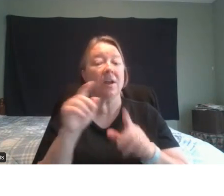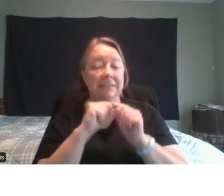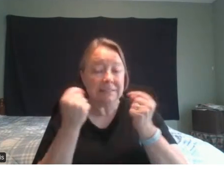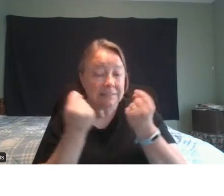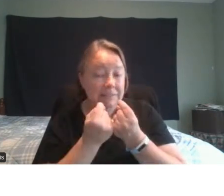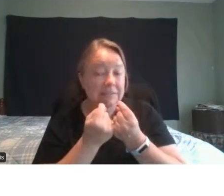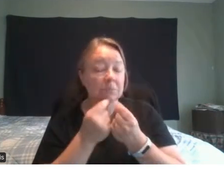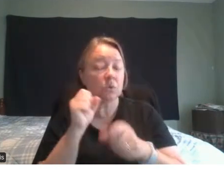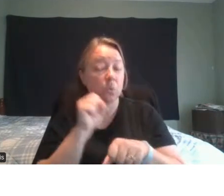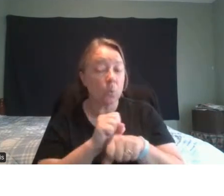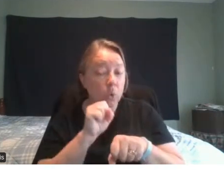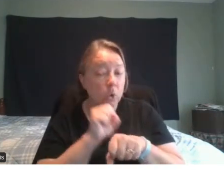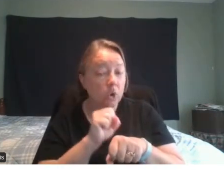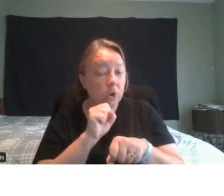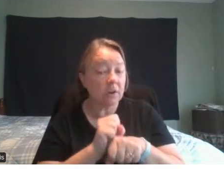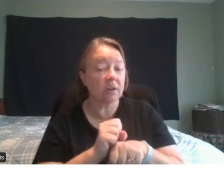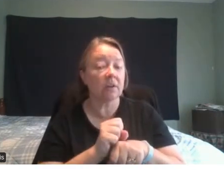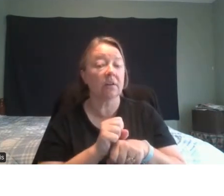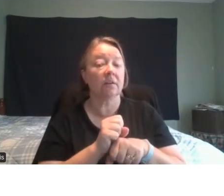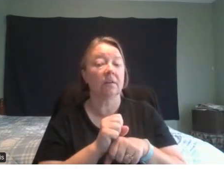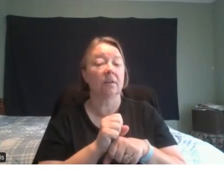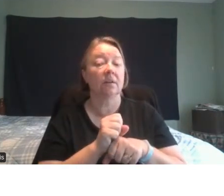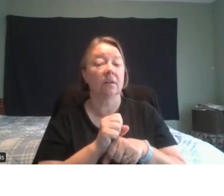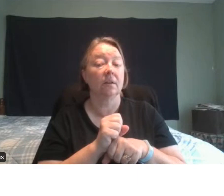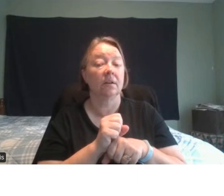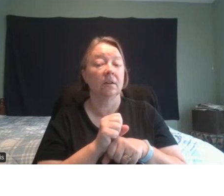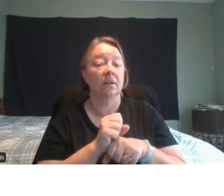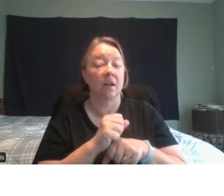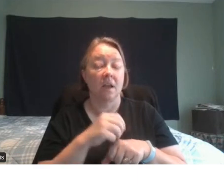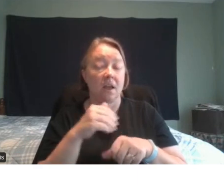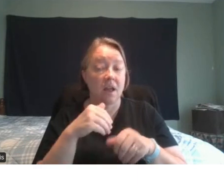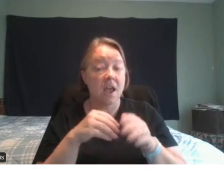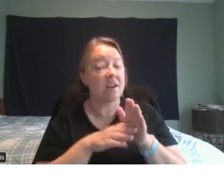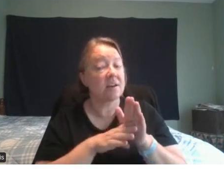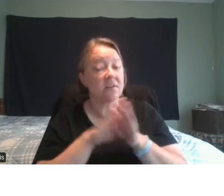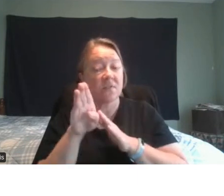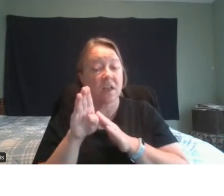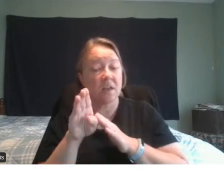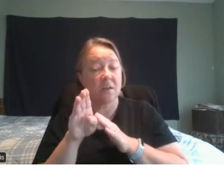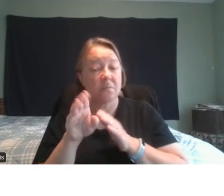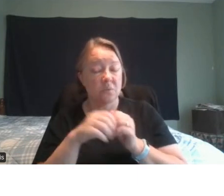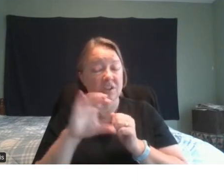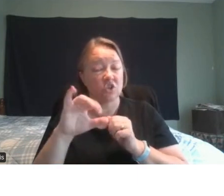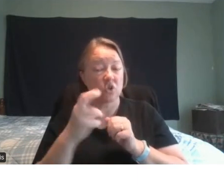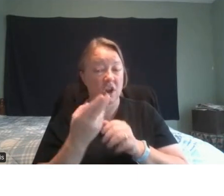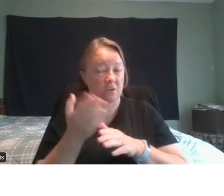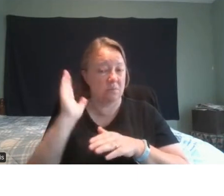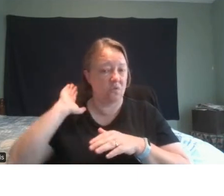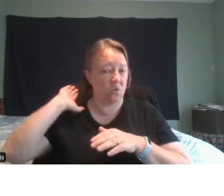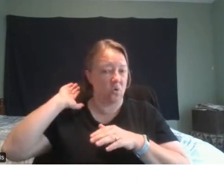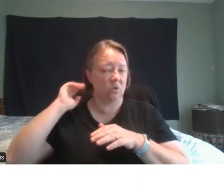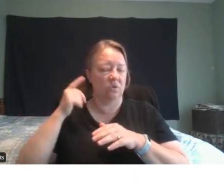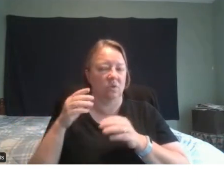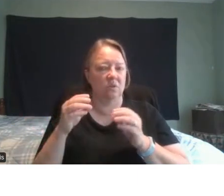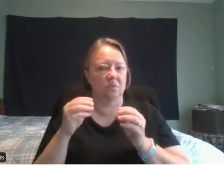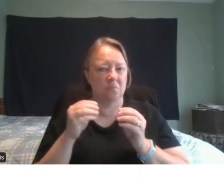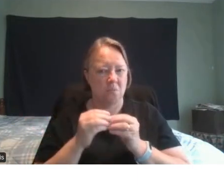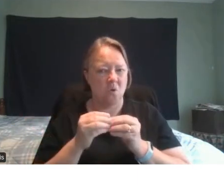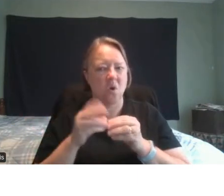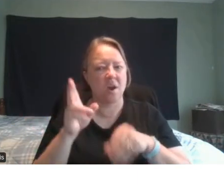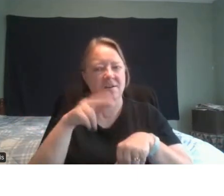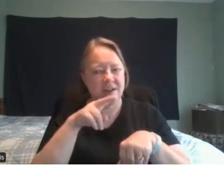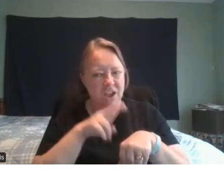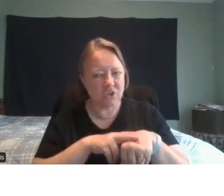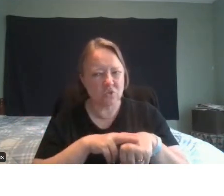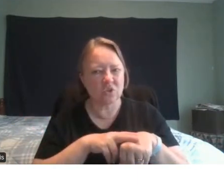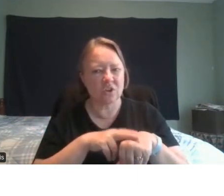in OctoStudio and have been, developed Scratch in the past. So it's more than natural to